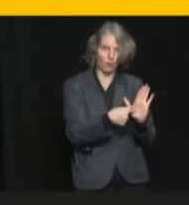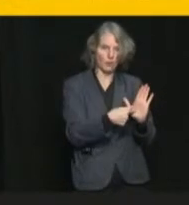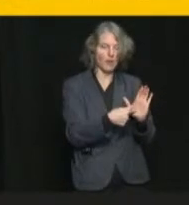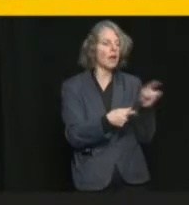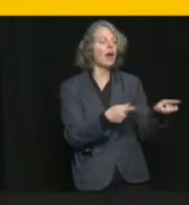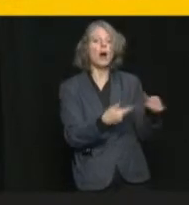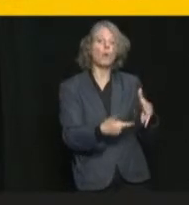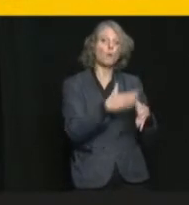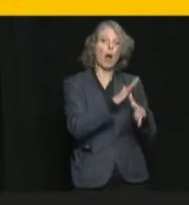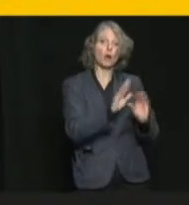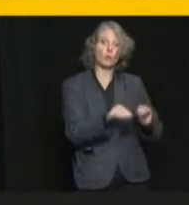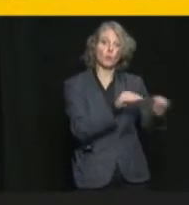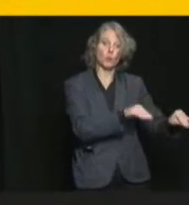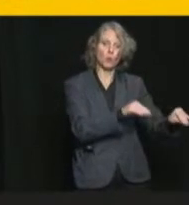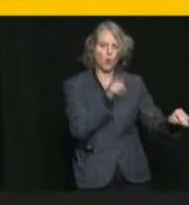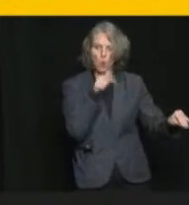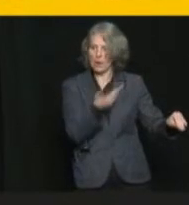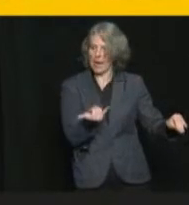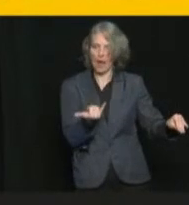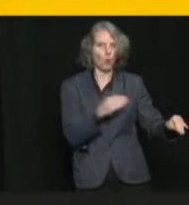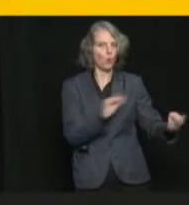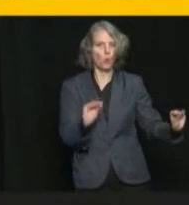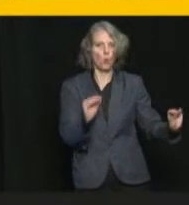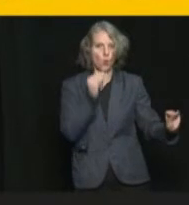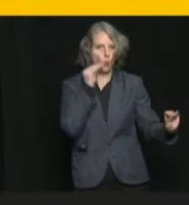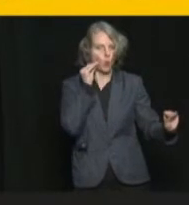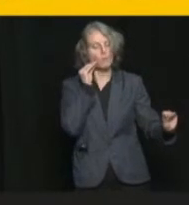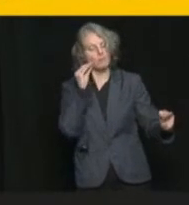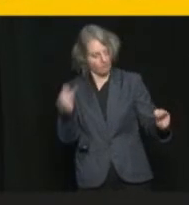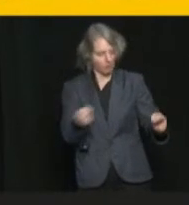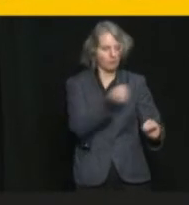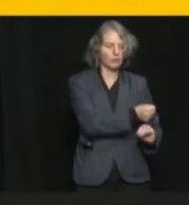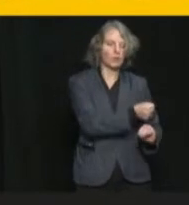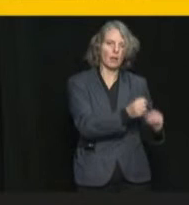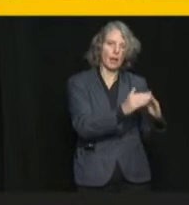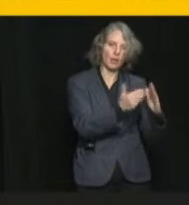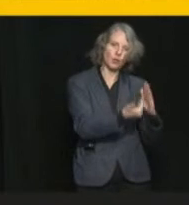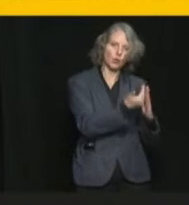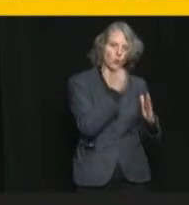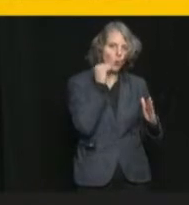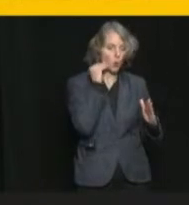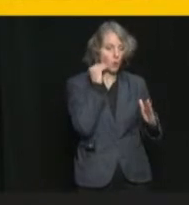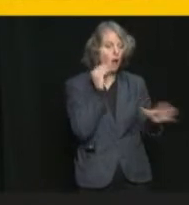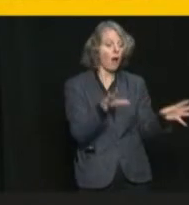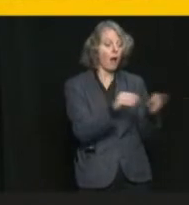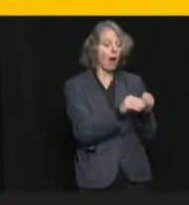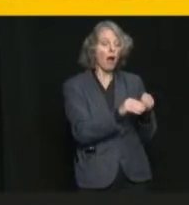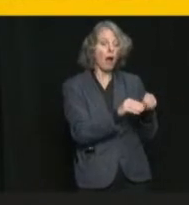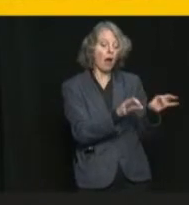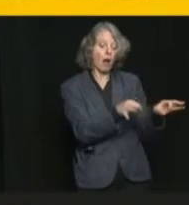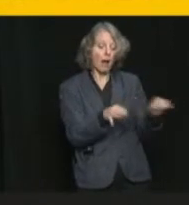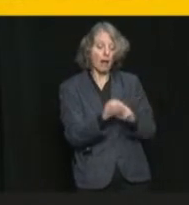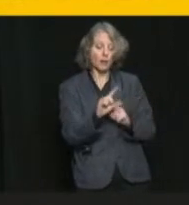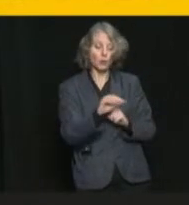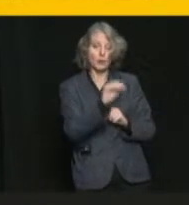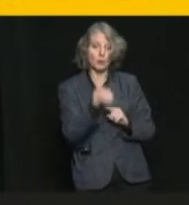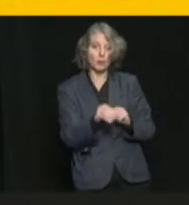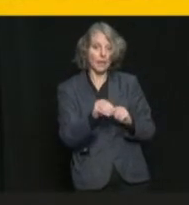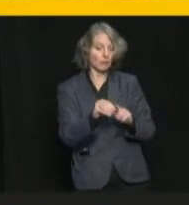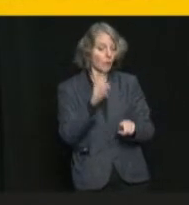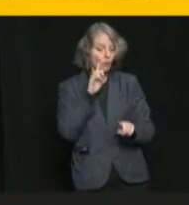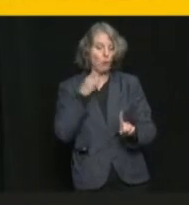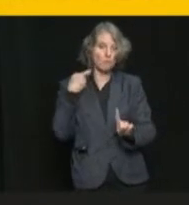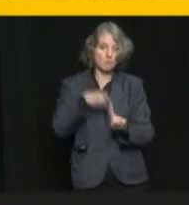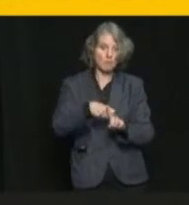people experiencing homelessness. Of the total number of new homes, 20% will also be prioritized for Indigenous